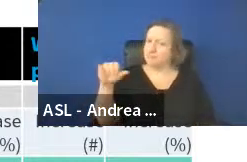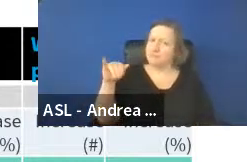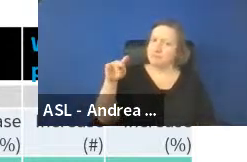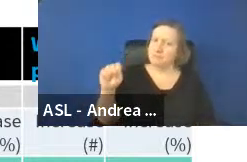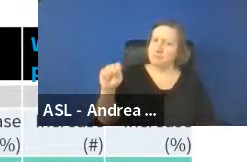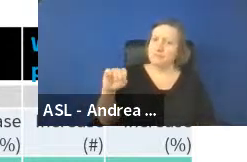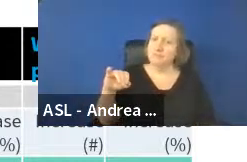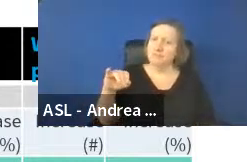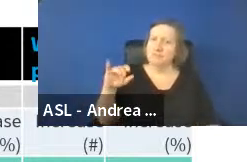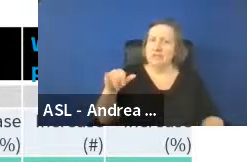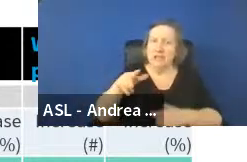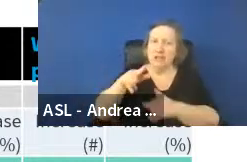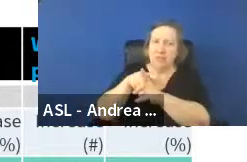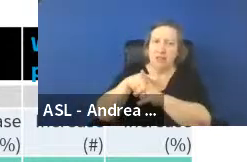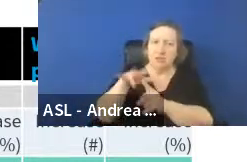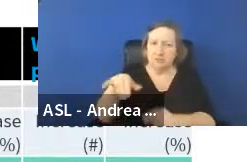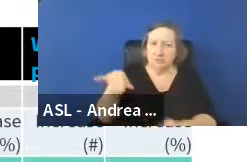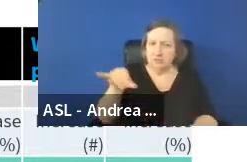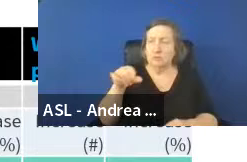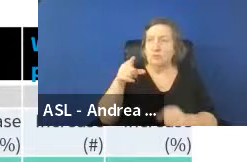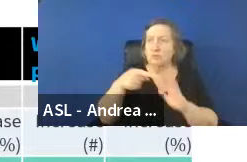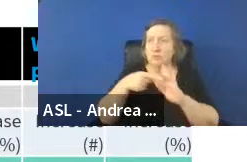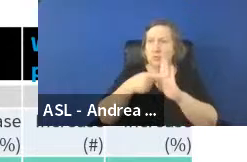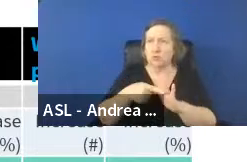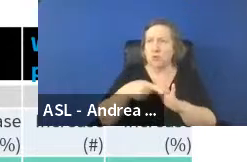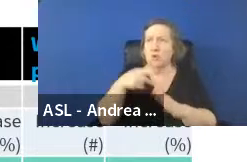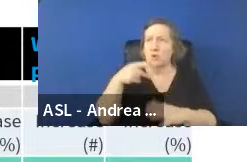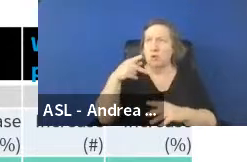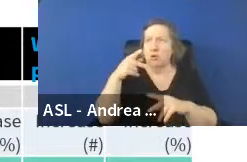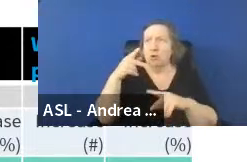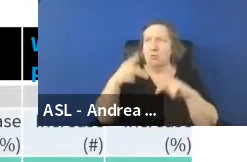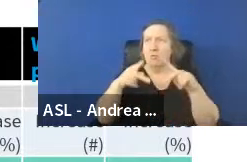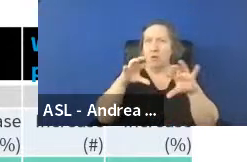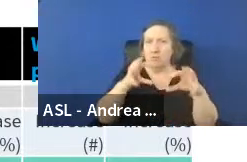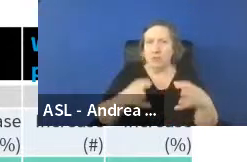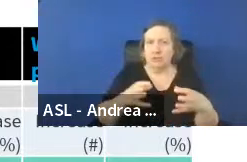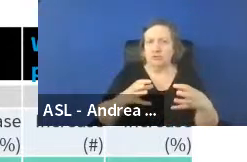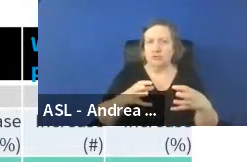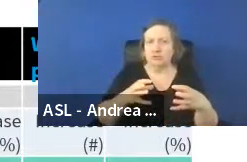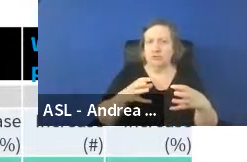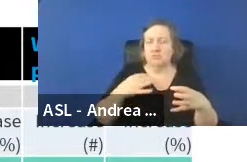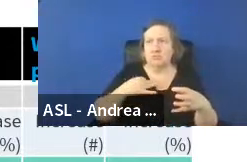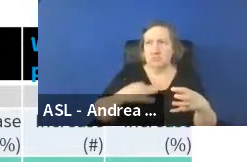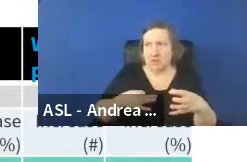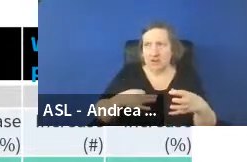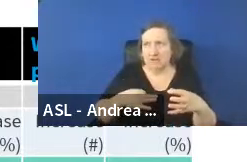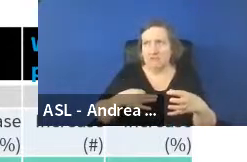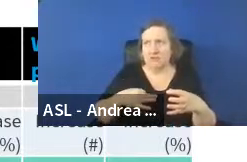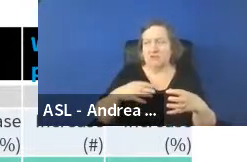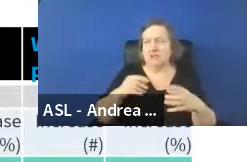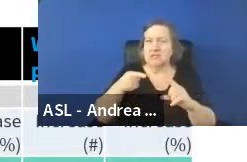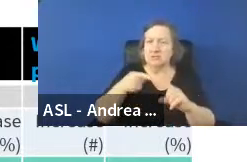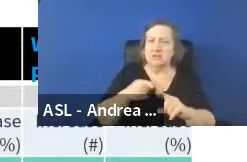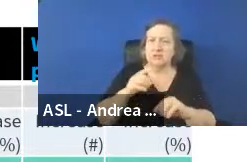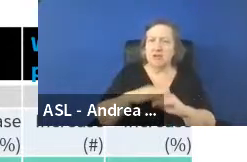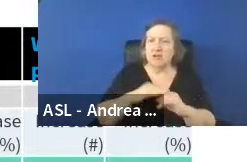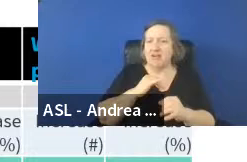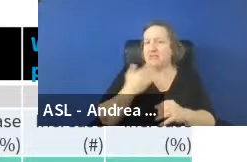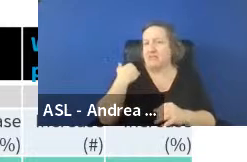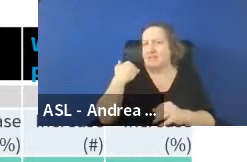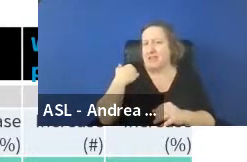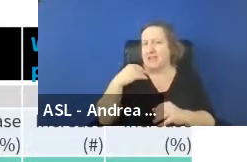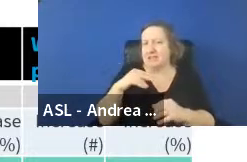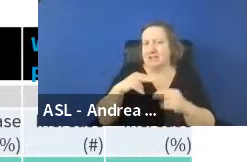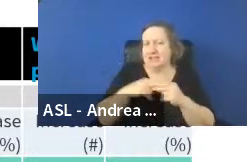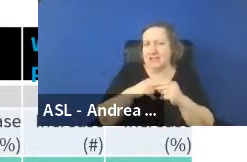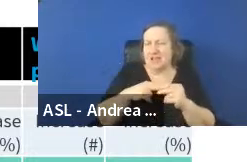guess this applies to this as well. You're showing the populations as like population benefits, and specifically on the last slide. And